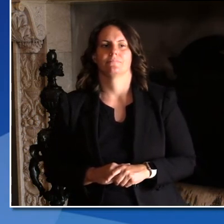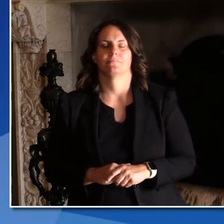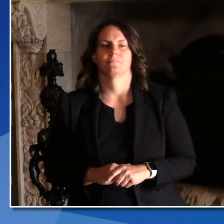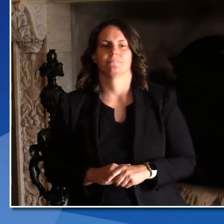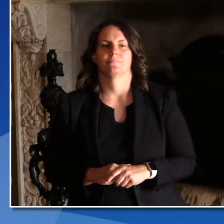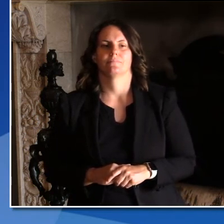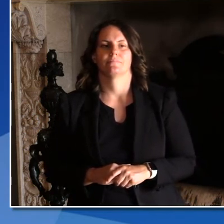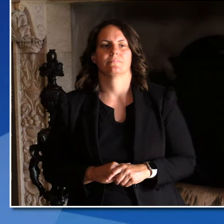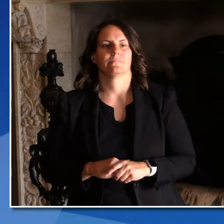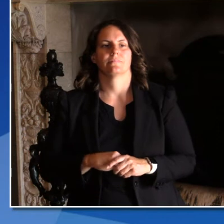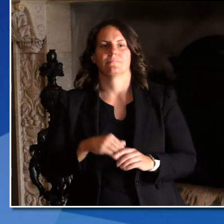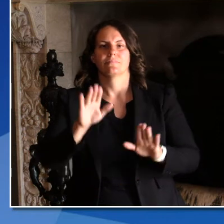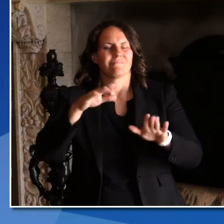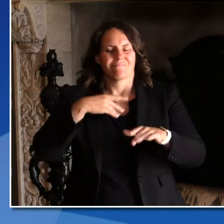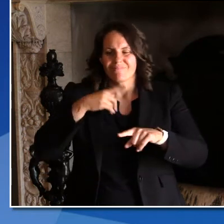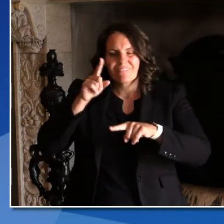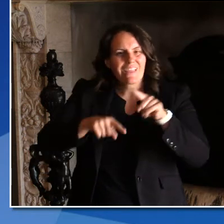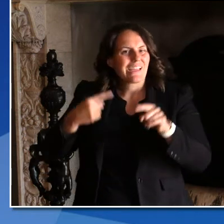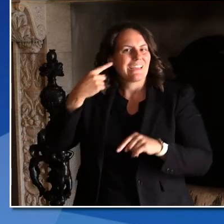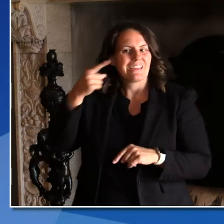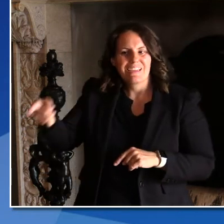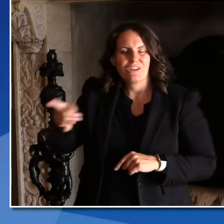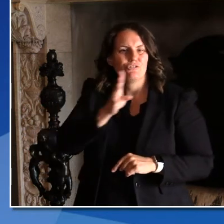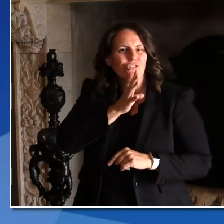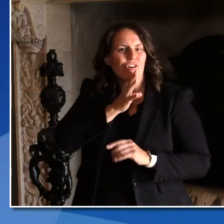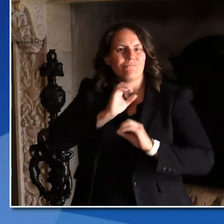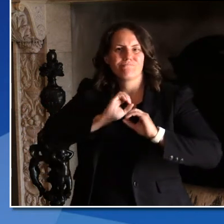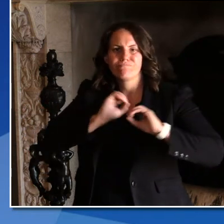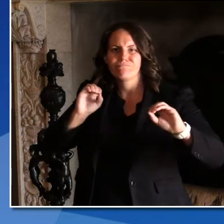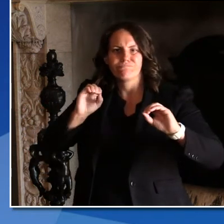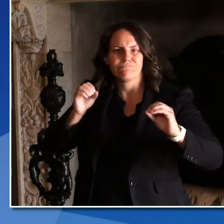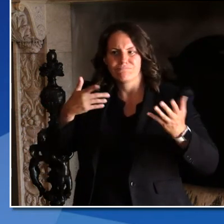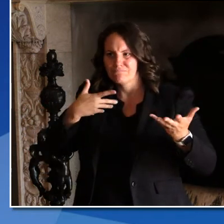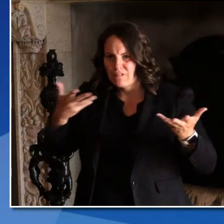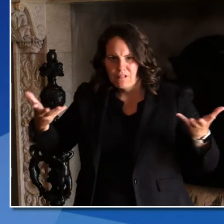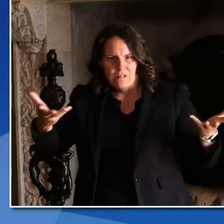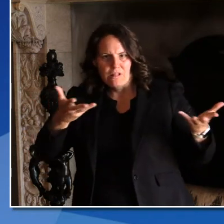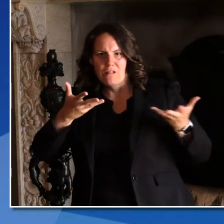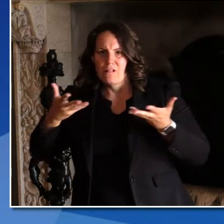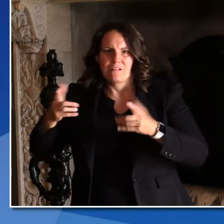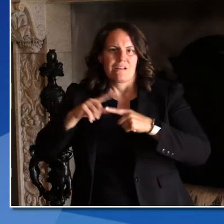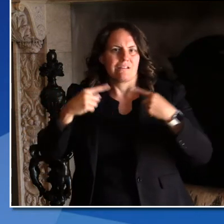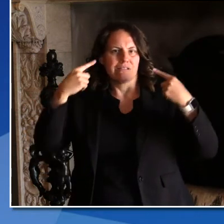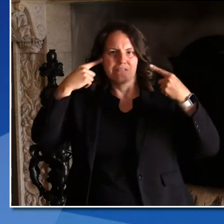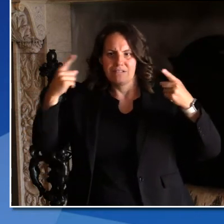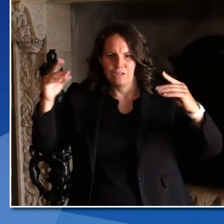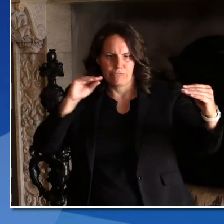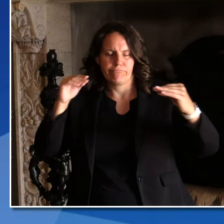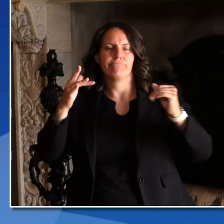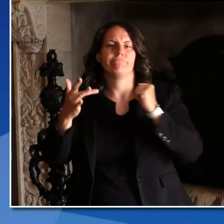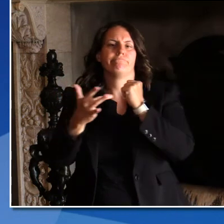We're not hearing the calls being made on the phone line.